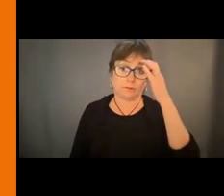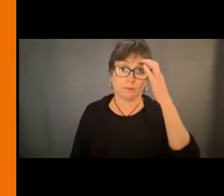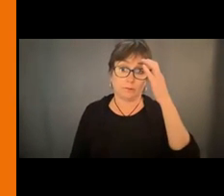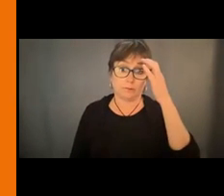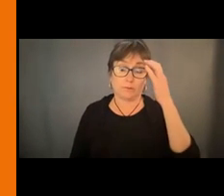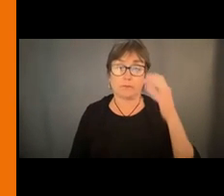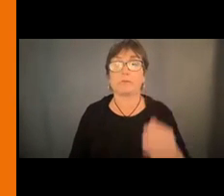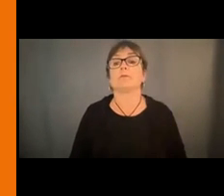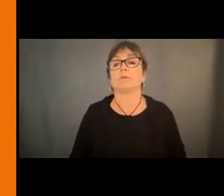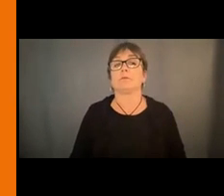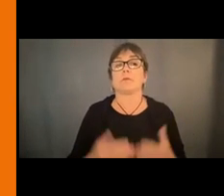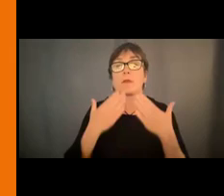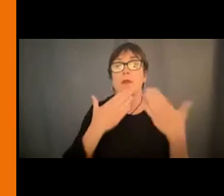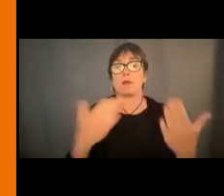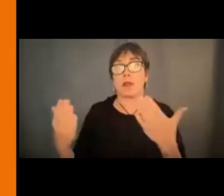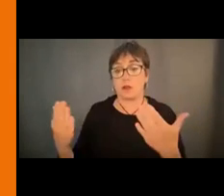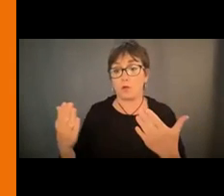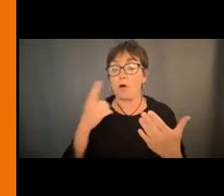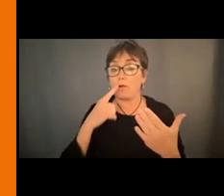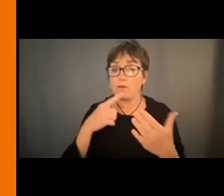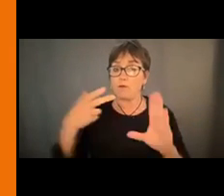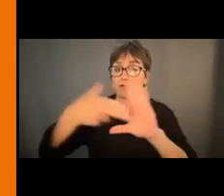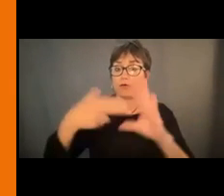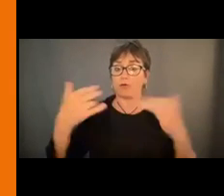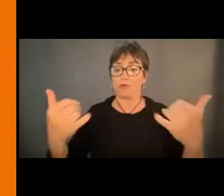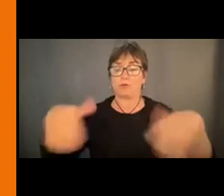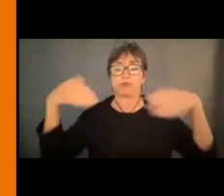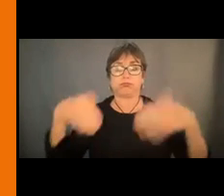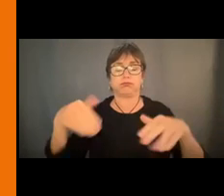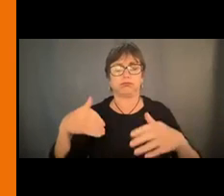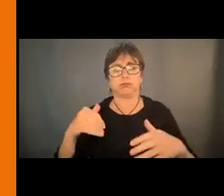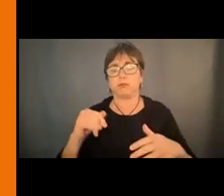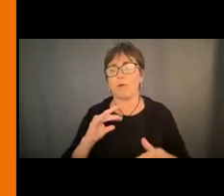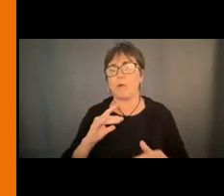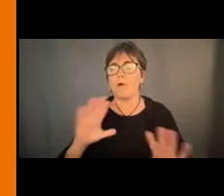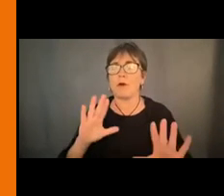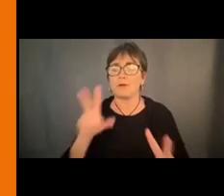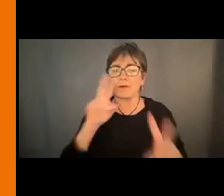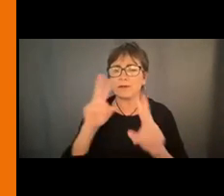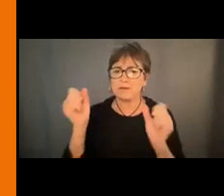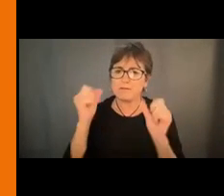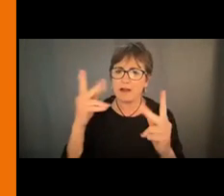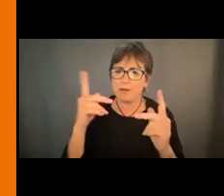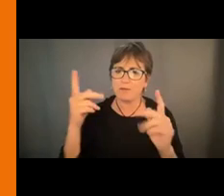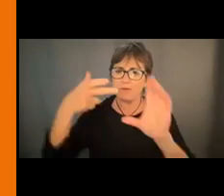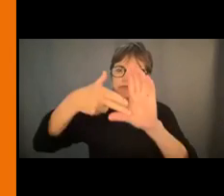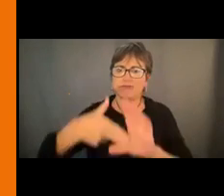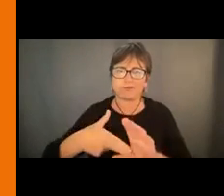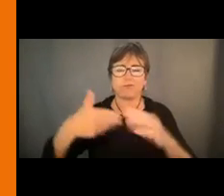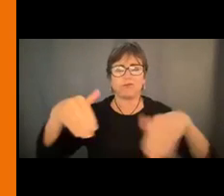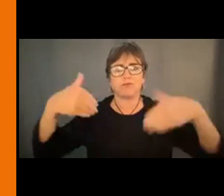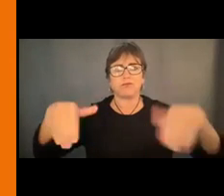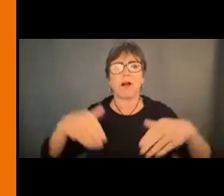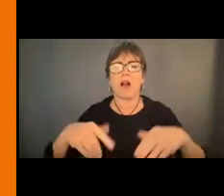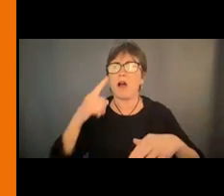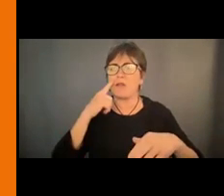Thank you all for joining us today. It's awesome to see so many friends joining us. We have about